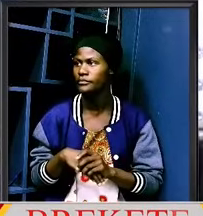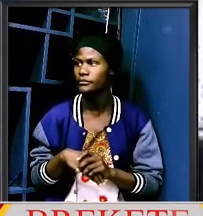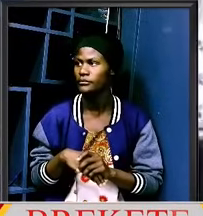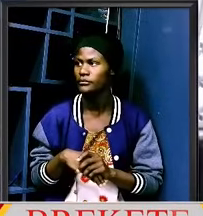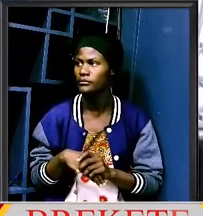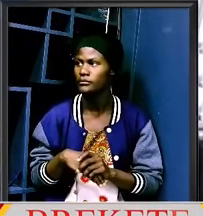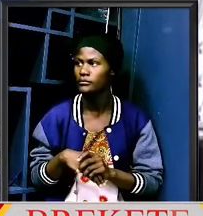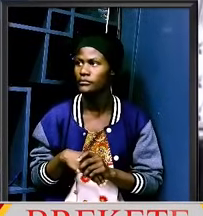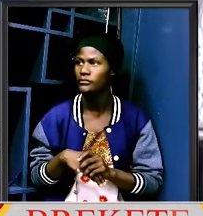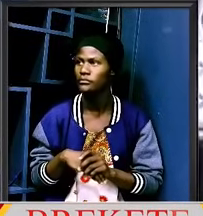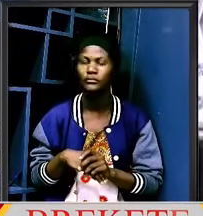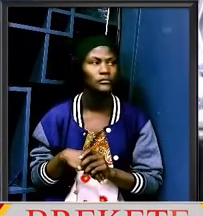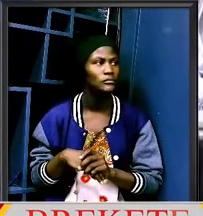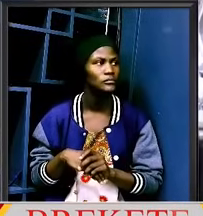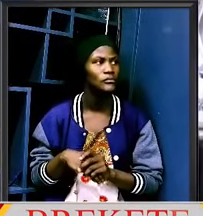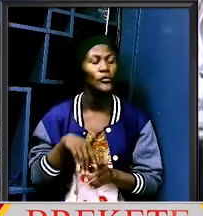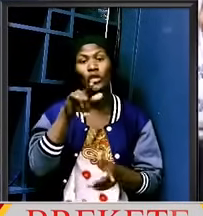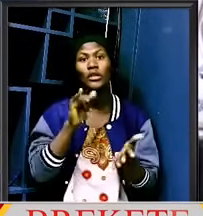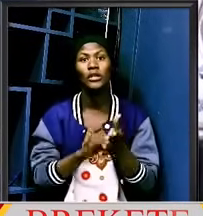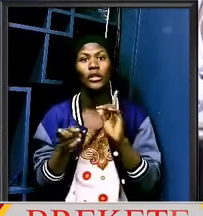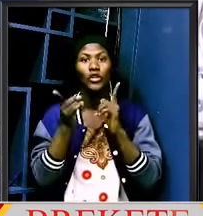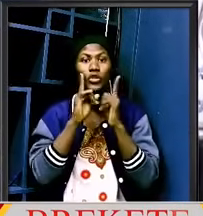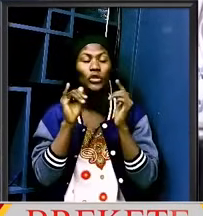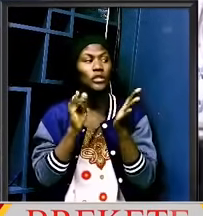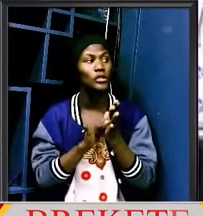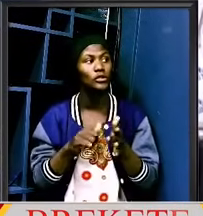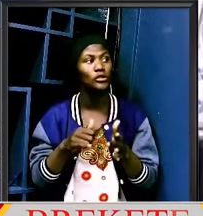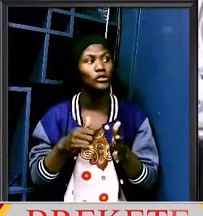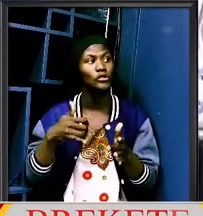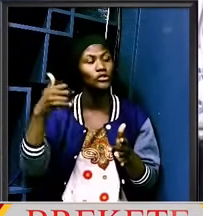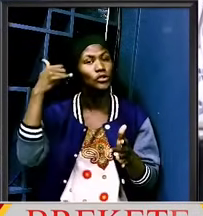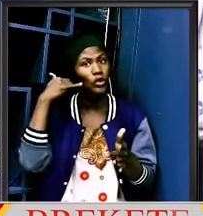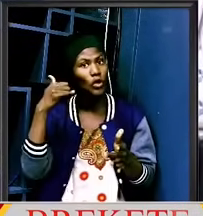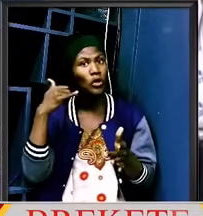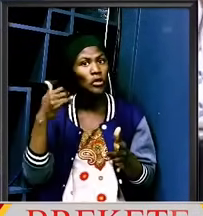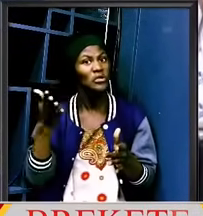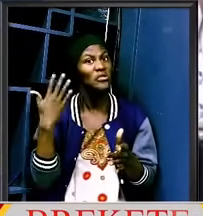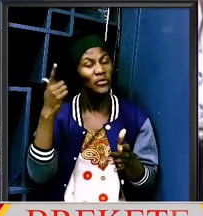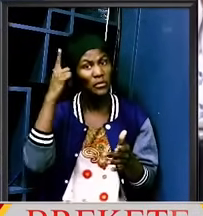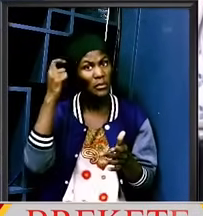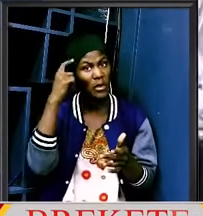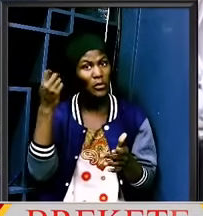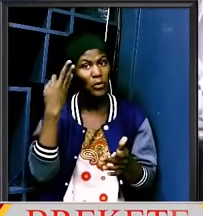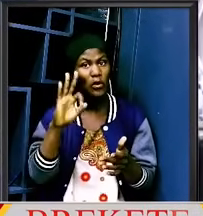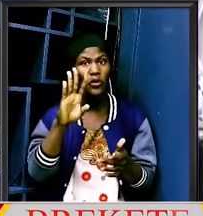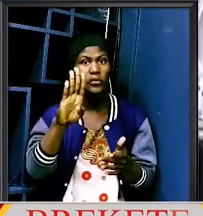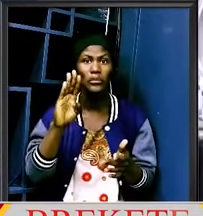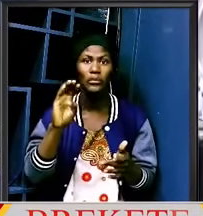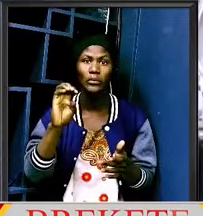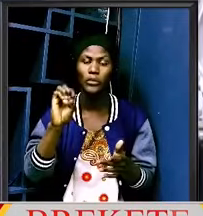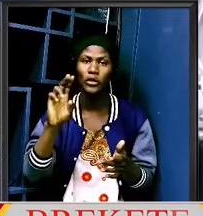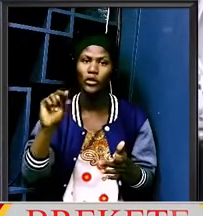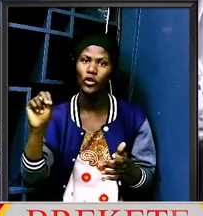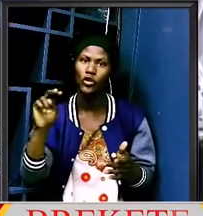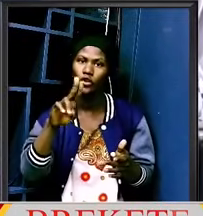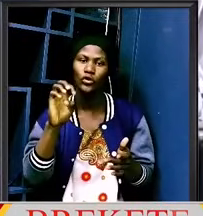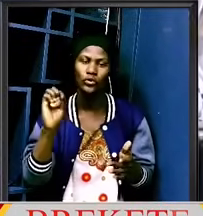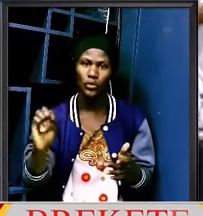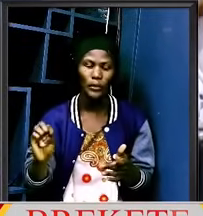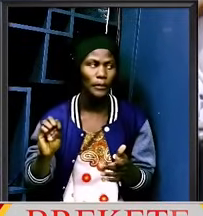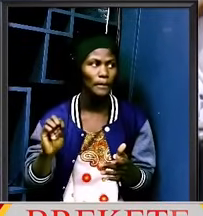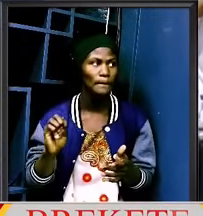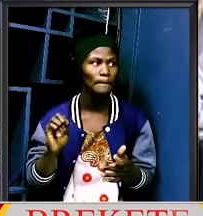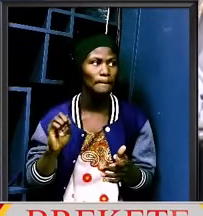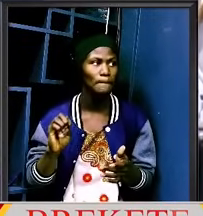Say, make we. You wait talk say make we call the former governor of Benue State, waiting be name, the present